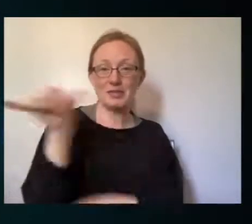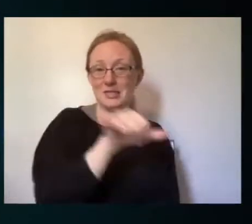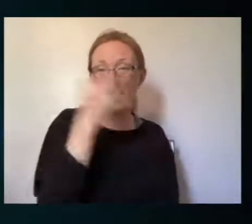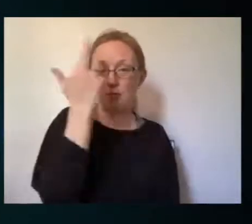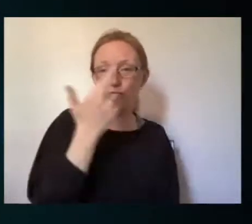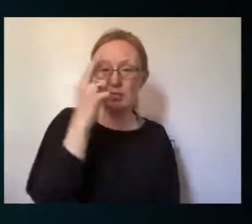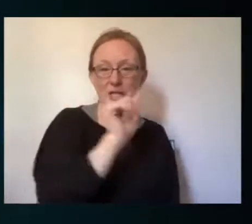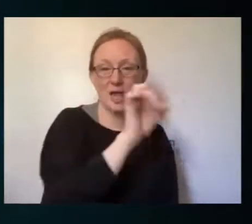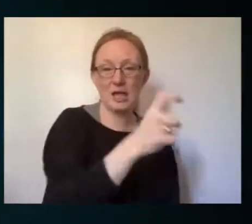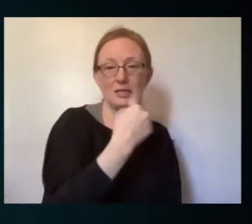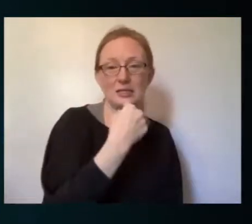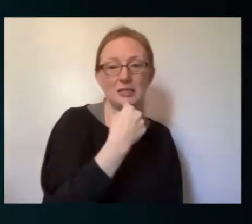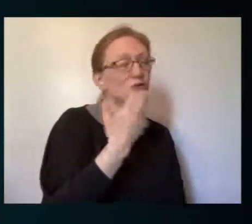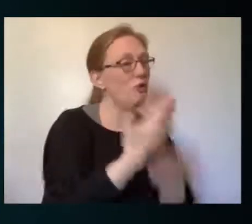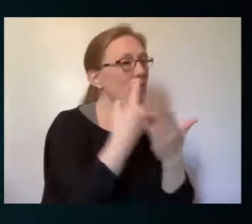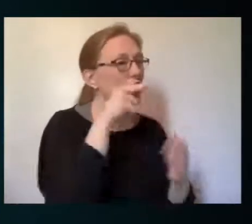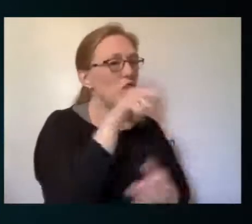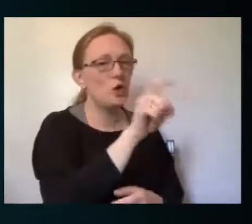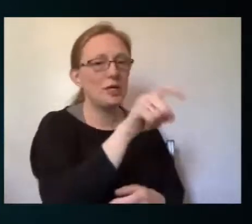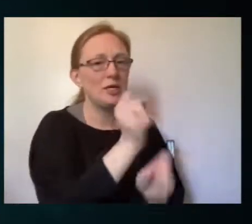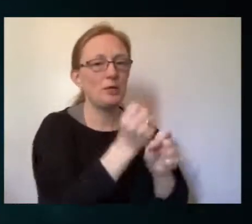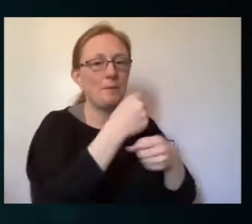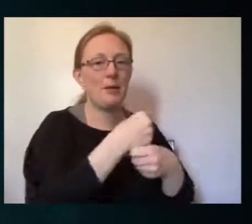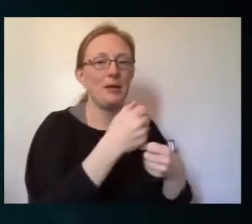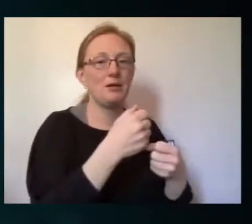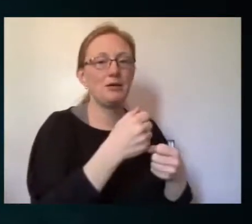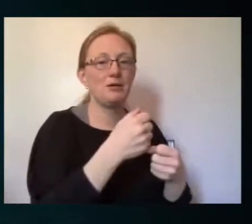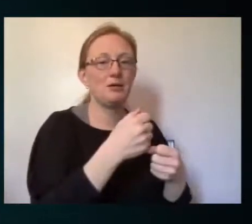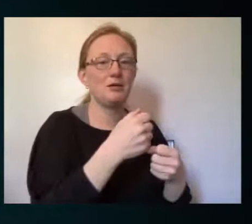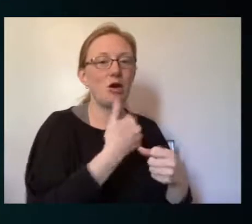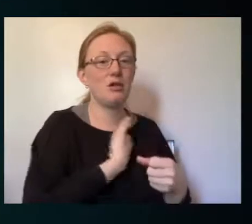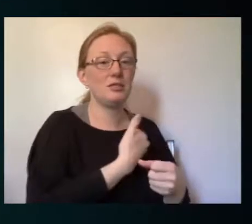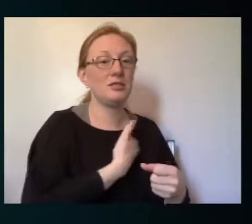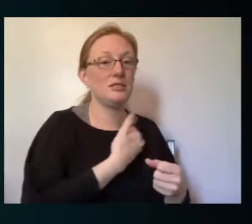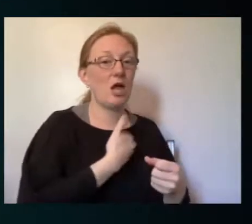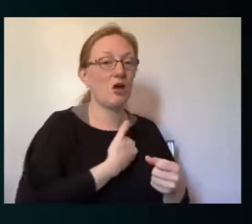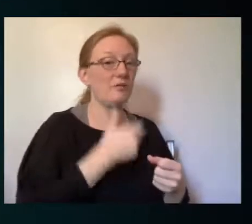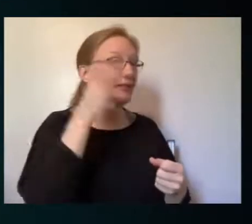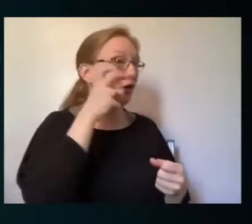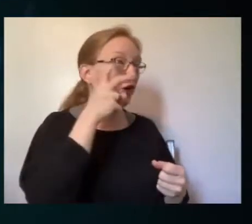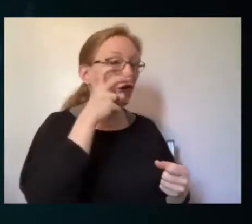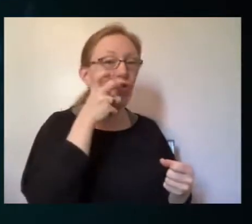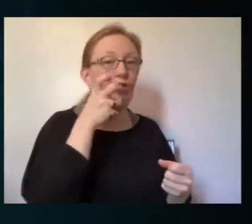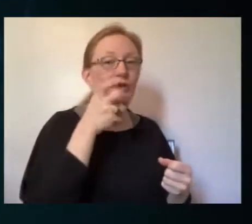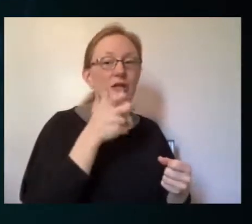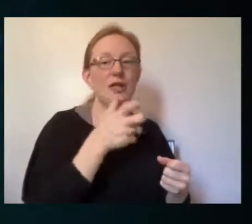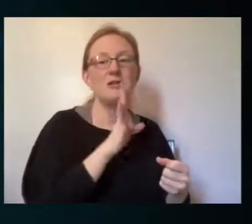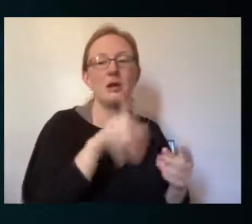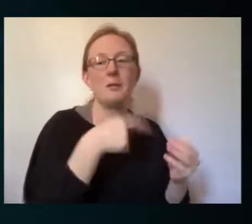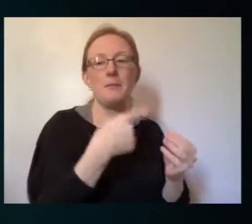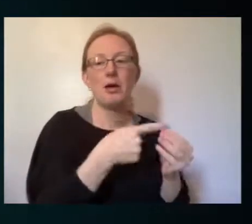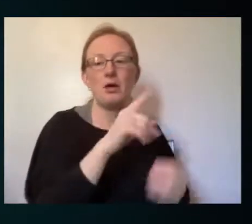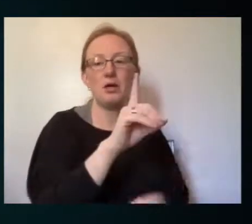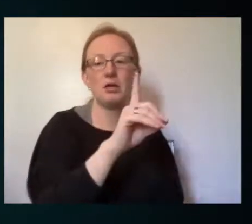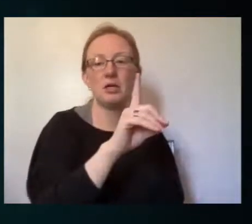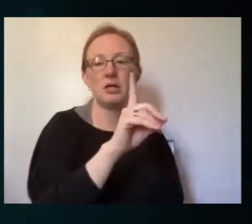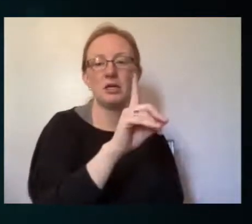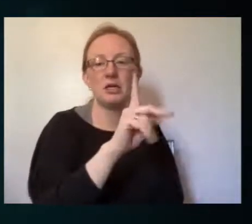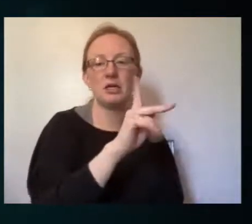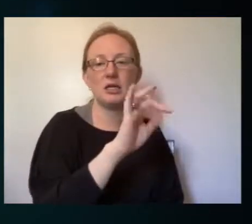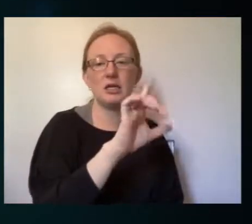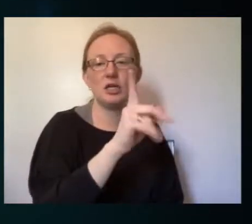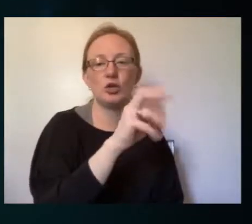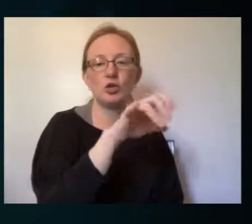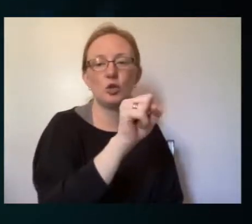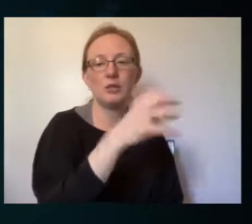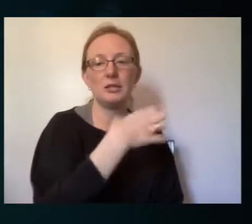Alex has said, at Tess, good for you. We need to make a nuisance of ourselves. Sarah Ahmed talks a lot about killjoys and complaint. It's a heavy